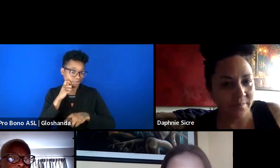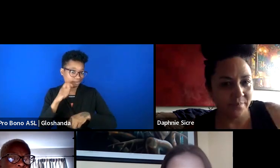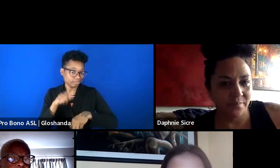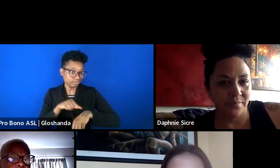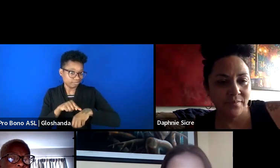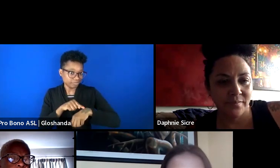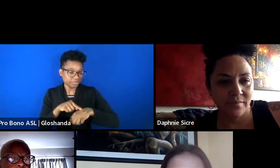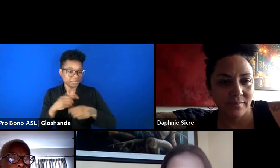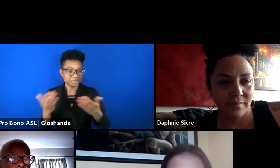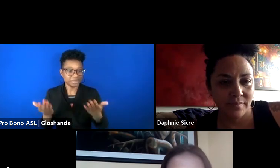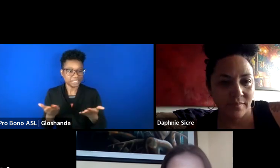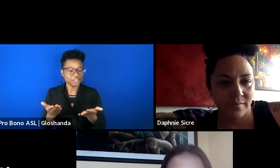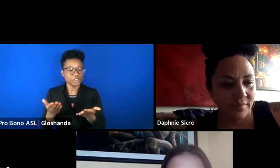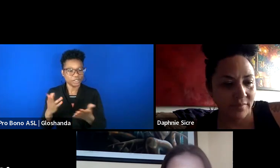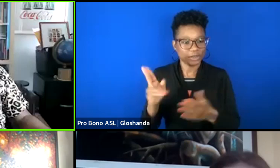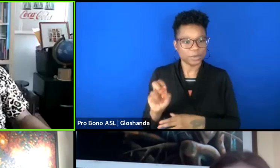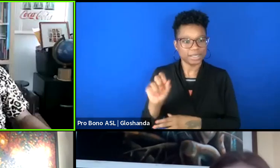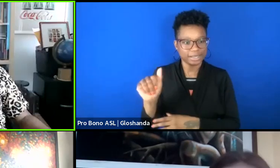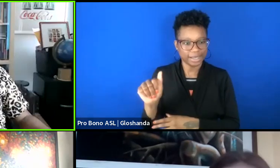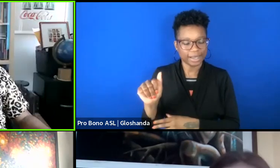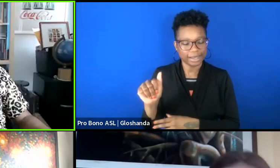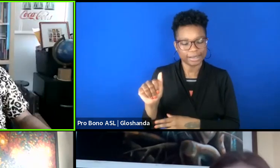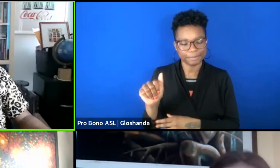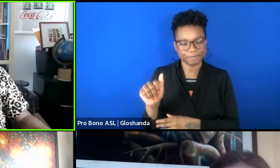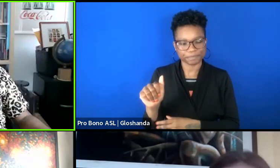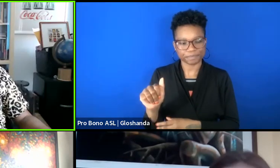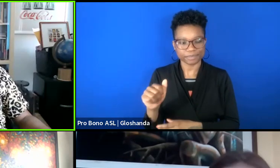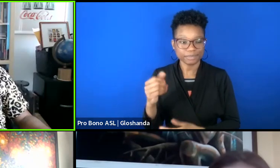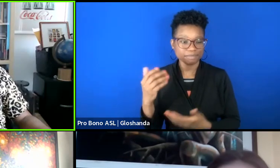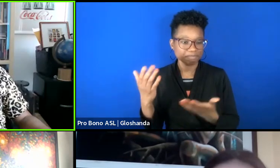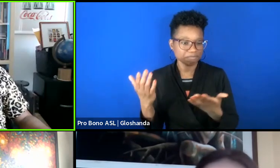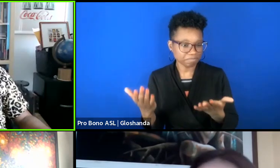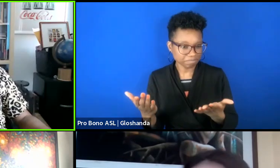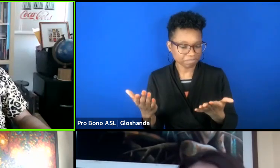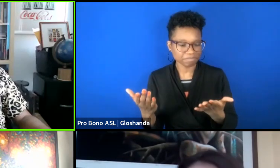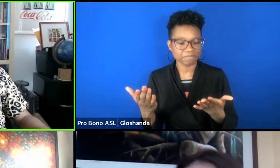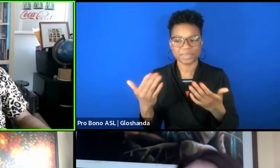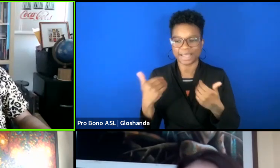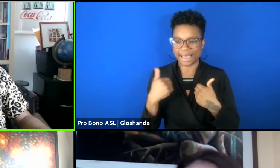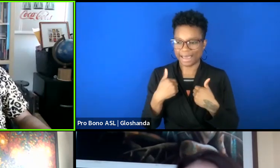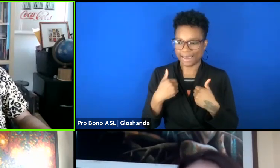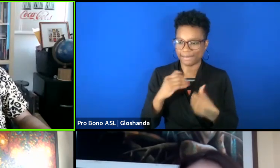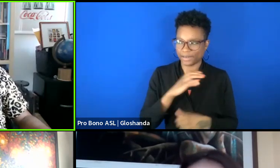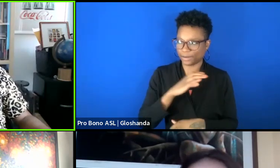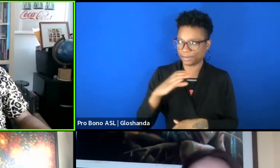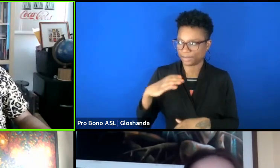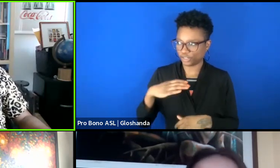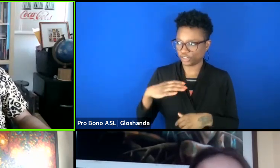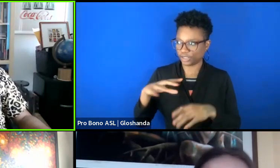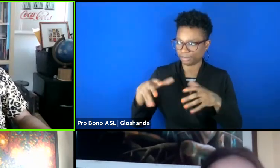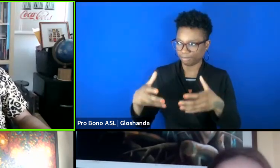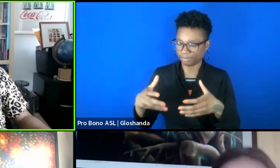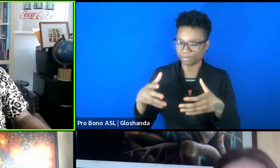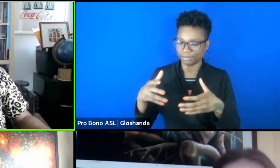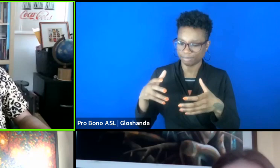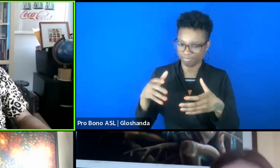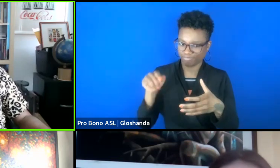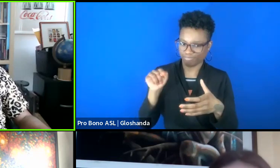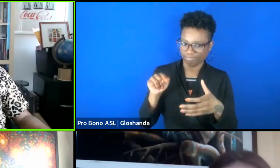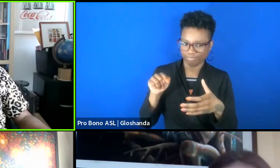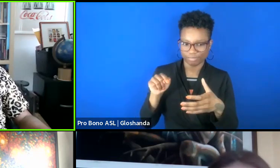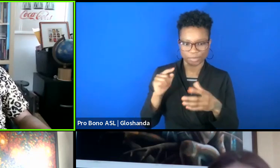so by having a commission that gave opportunities to